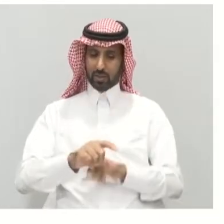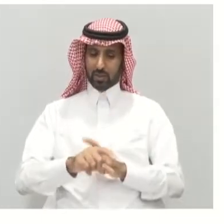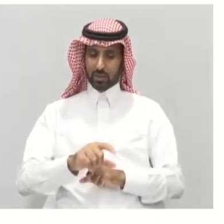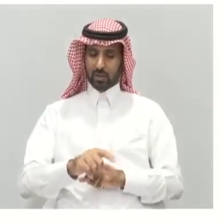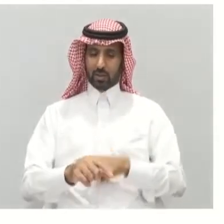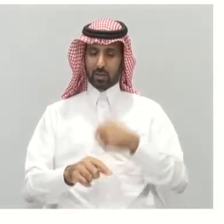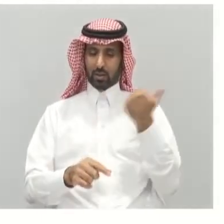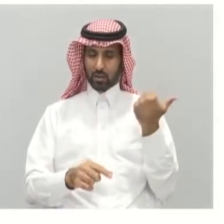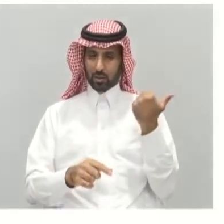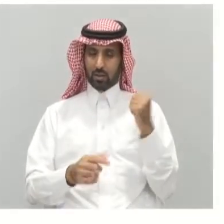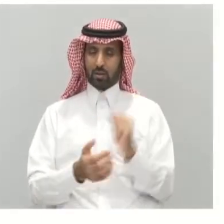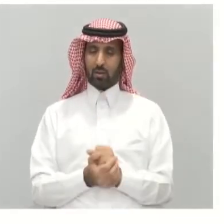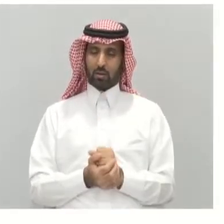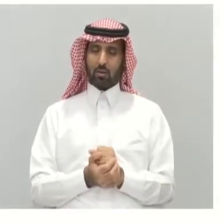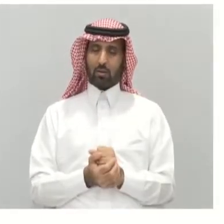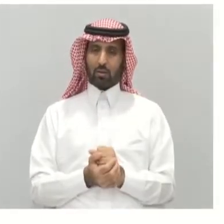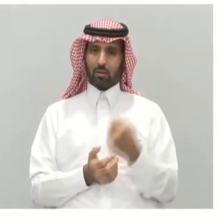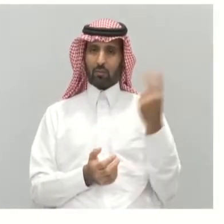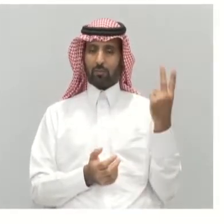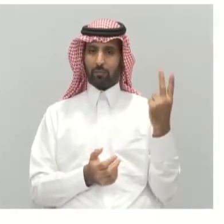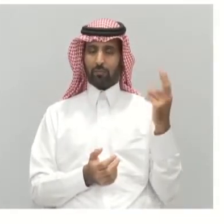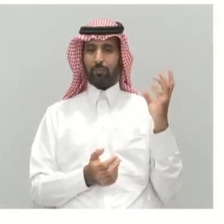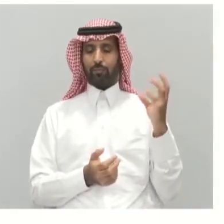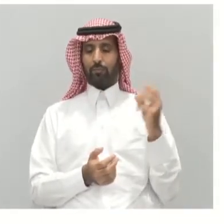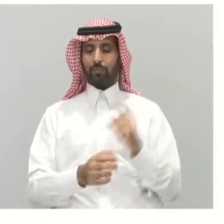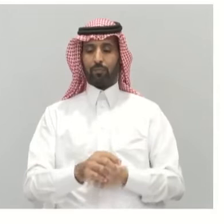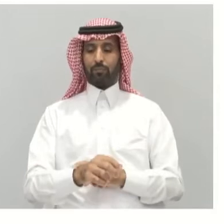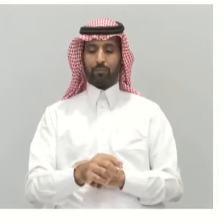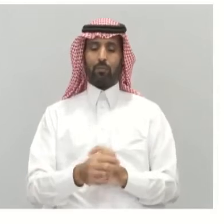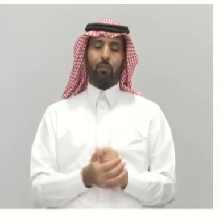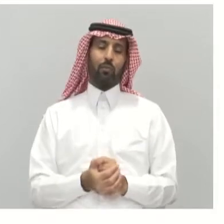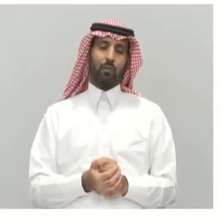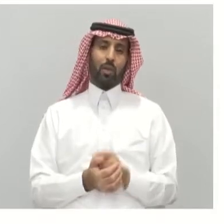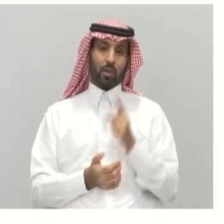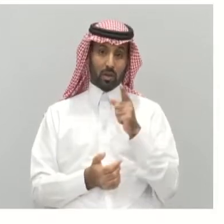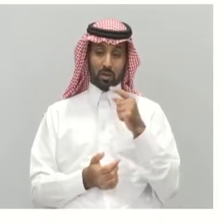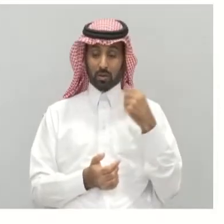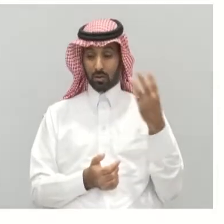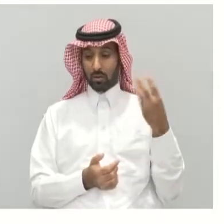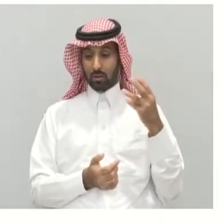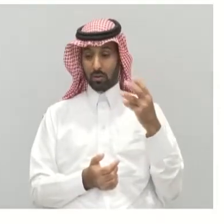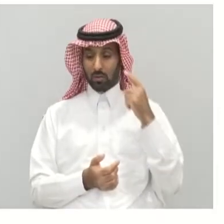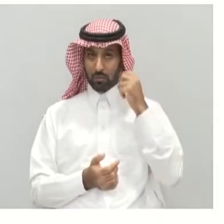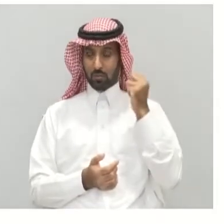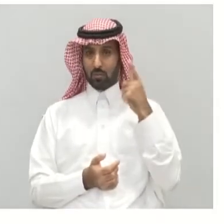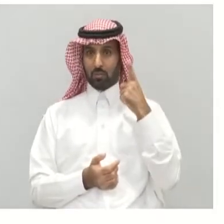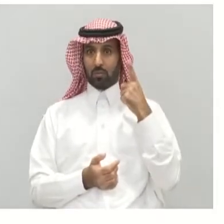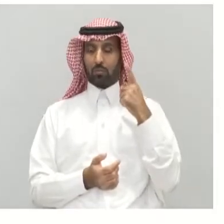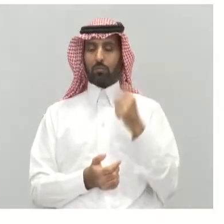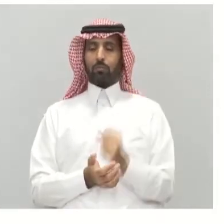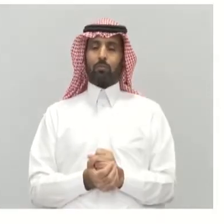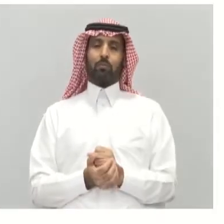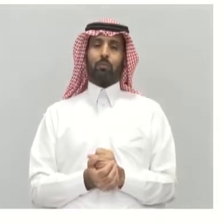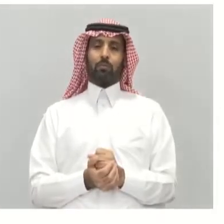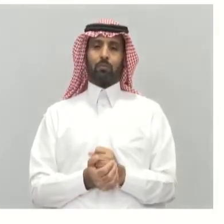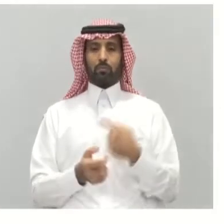6 a.m., at 2 p.m. So these are times. I usually wake up at 6 a.m.